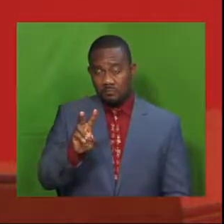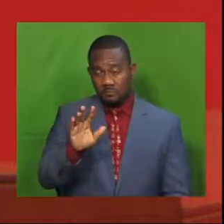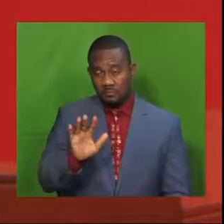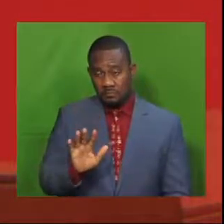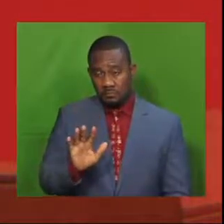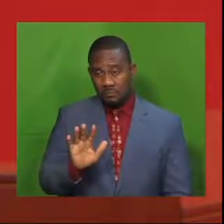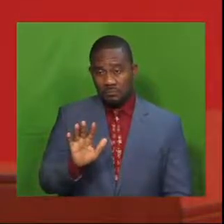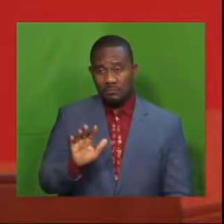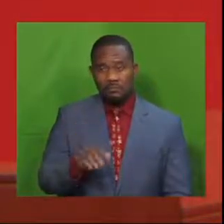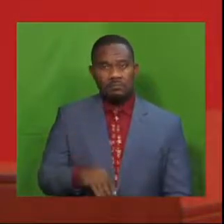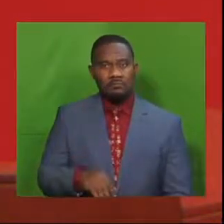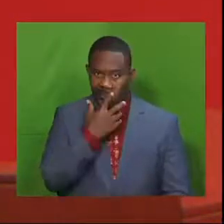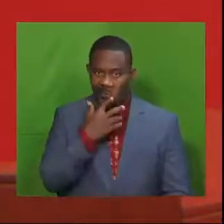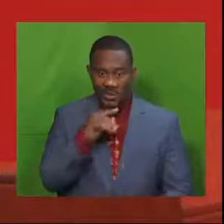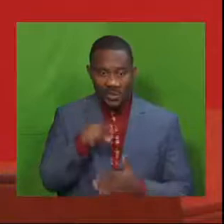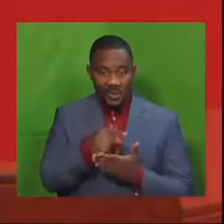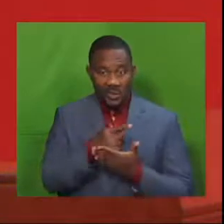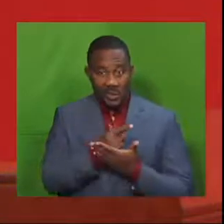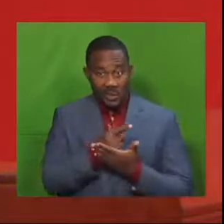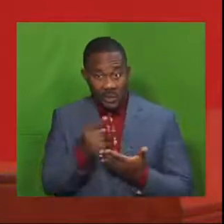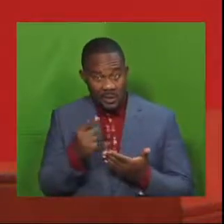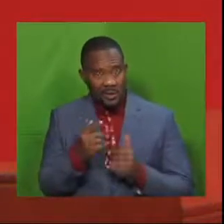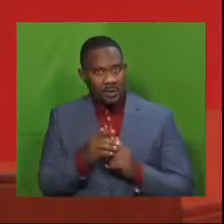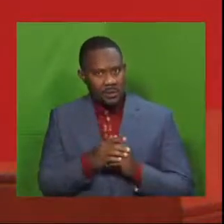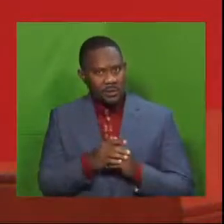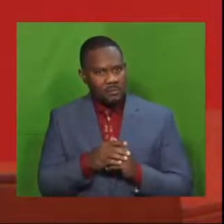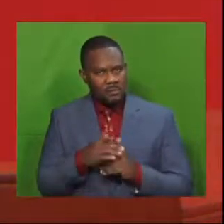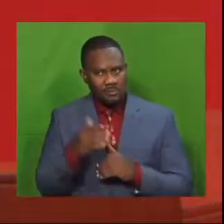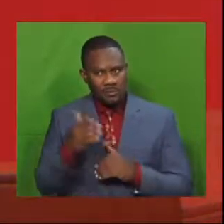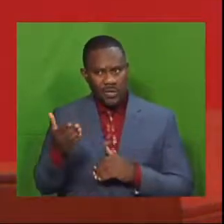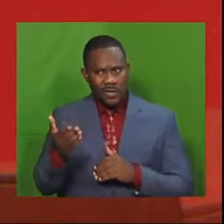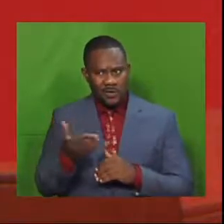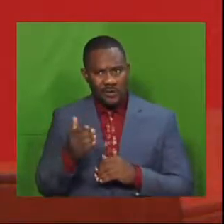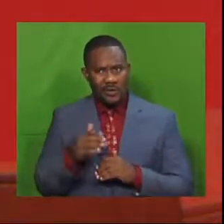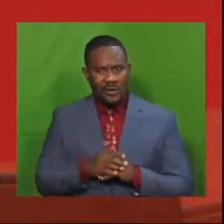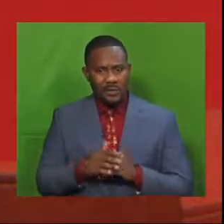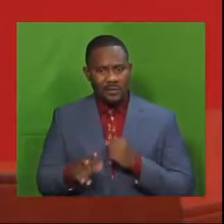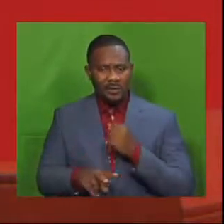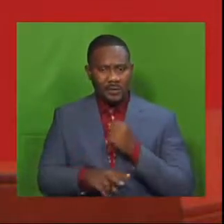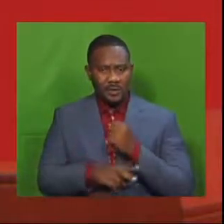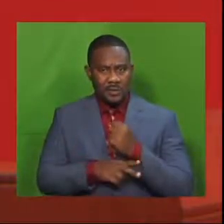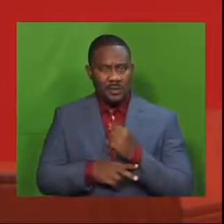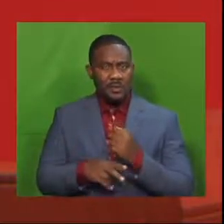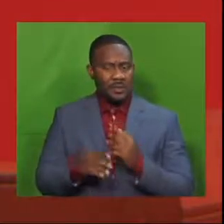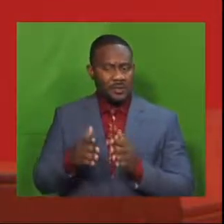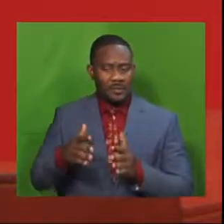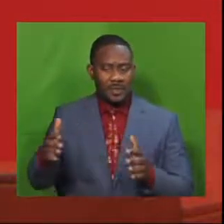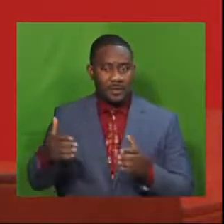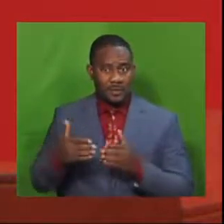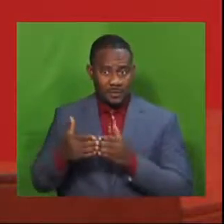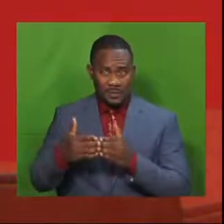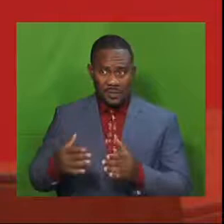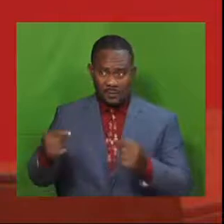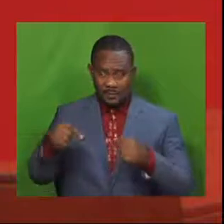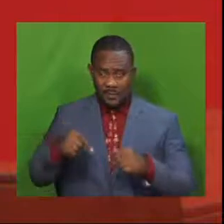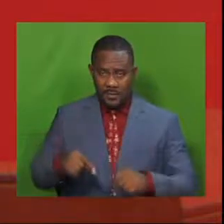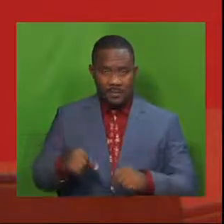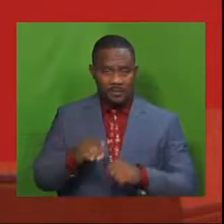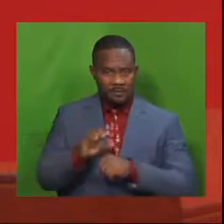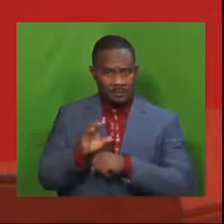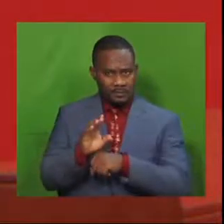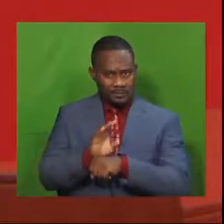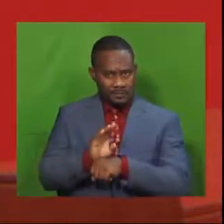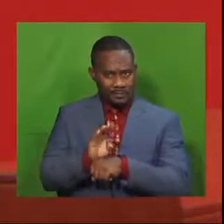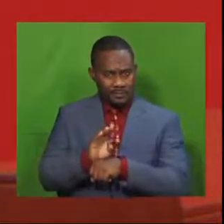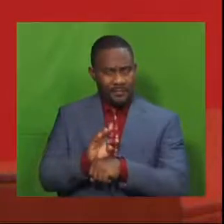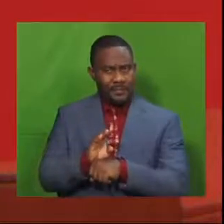for the 6th order. Let me invite the deputy majority leader to let the